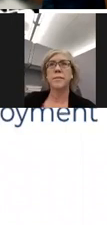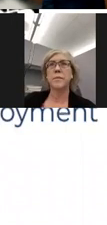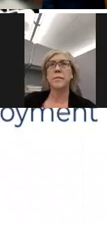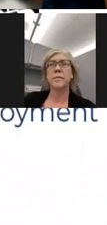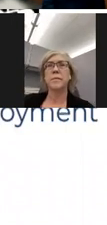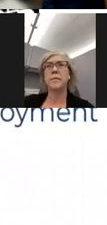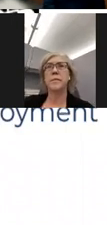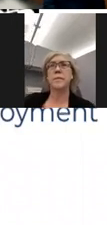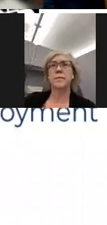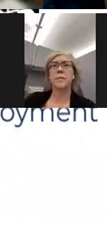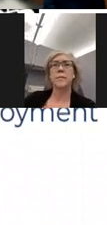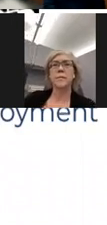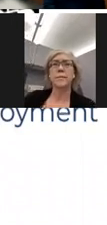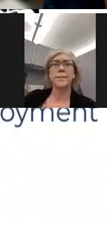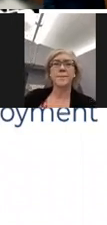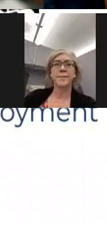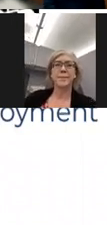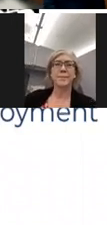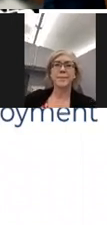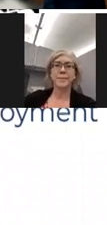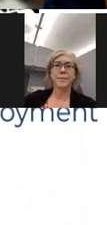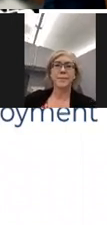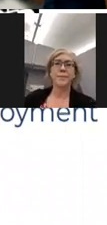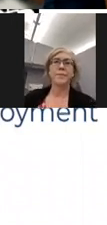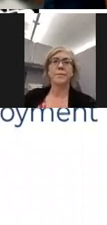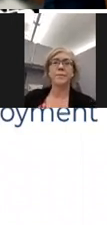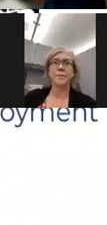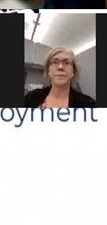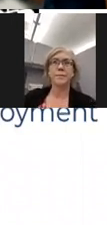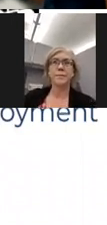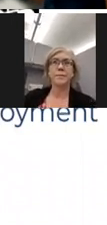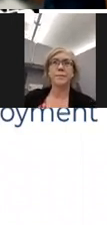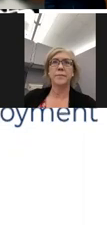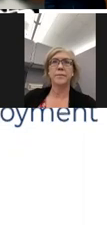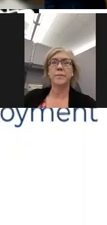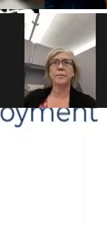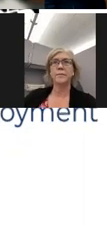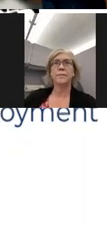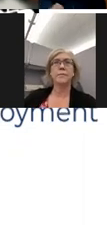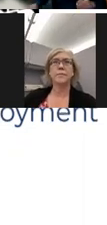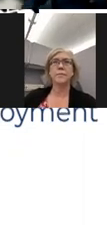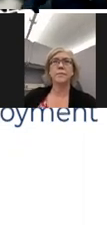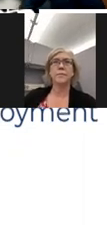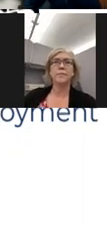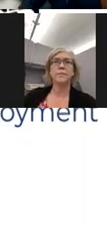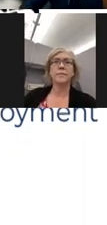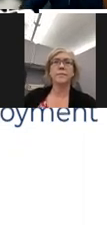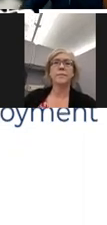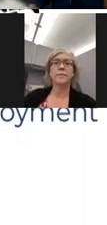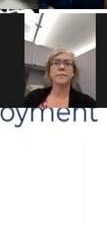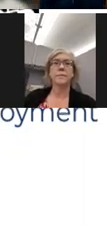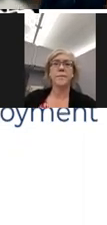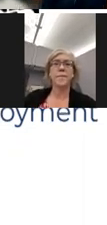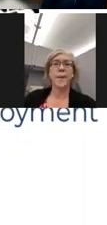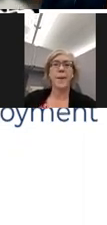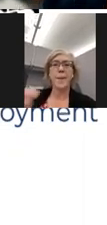Workforce Board and the Sacramento Works Job Center System. Basically, this is the flow of our activities of what we're trying to do as an